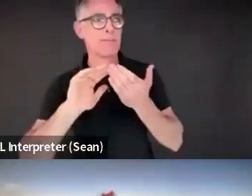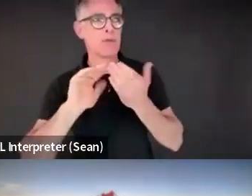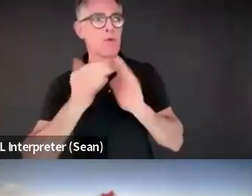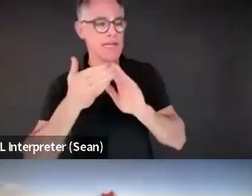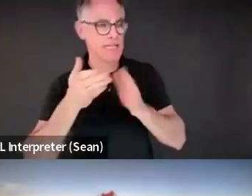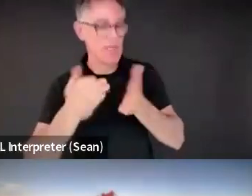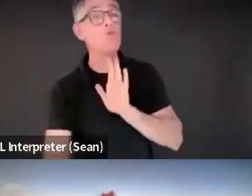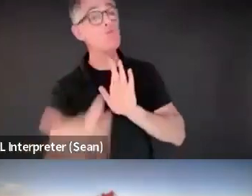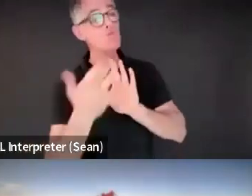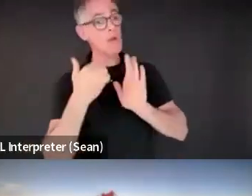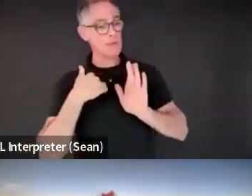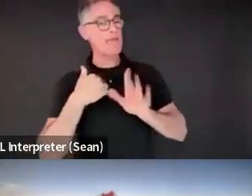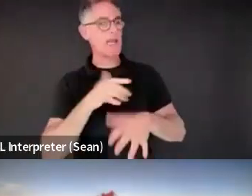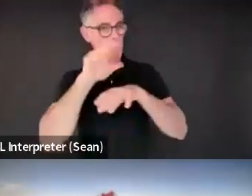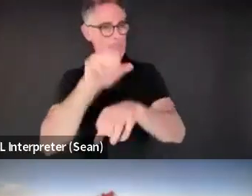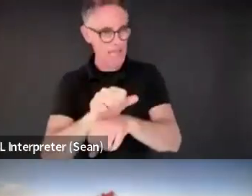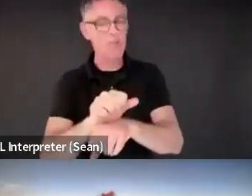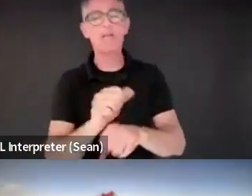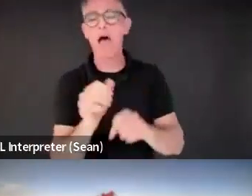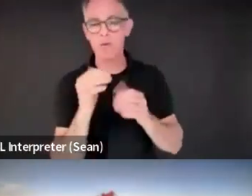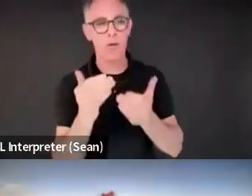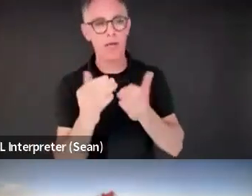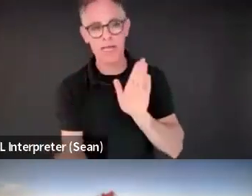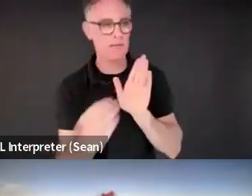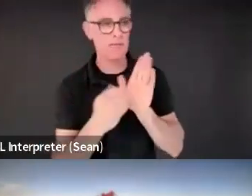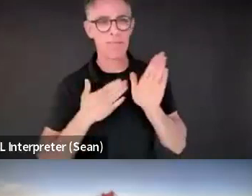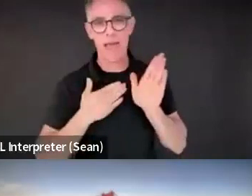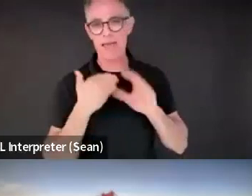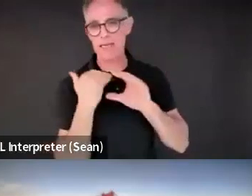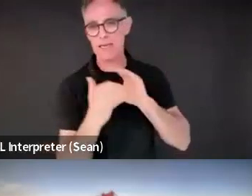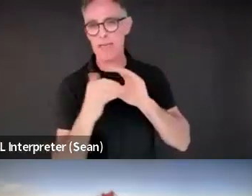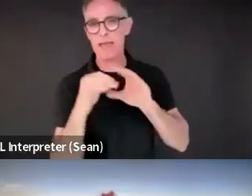that scheduled. I'll go ahead and put my email in the chat.